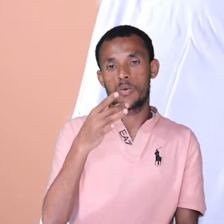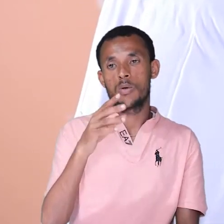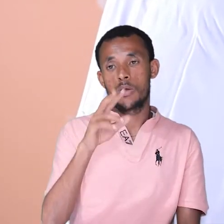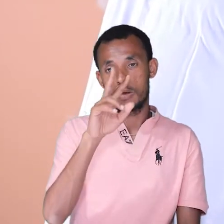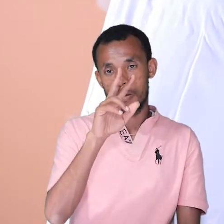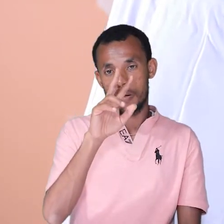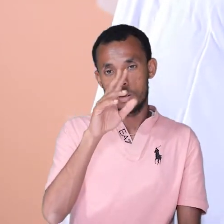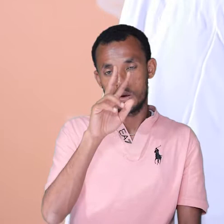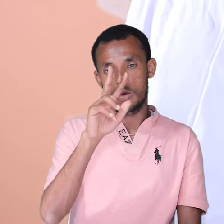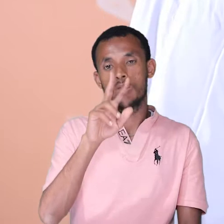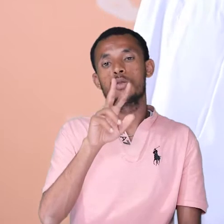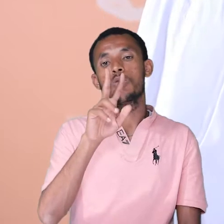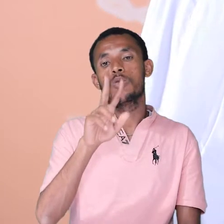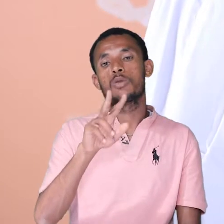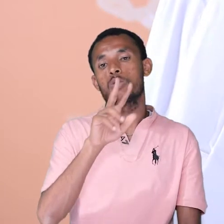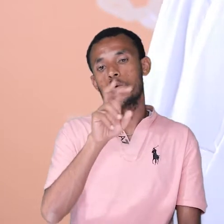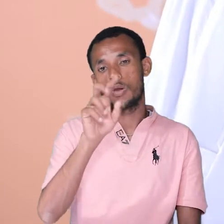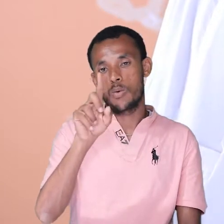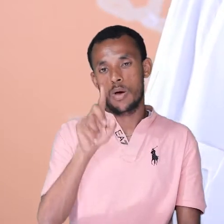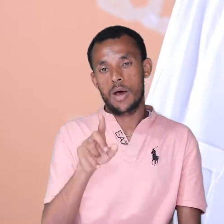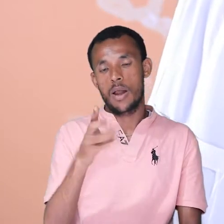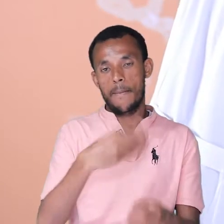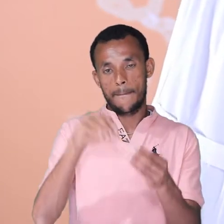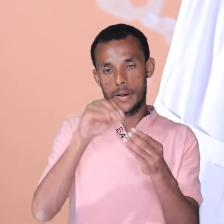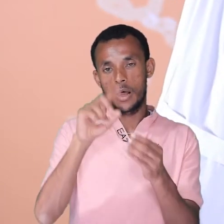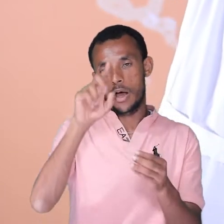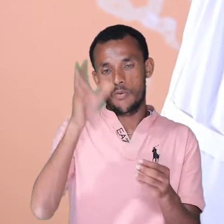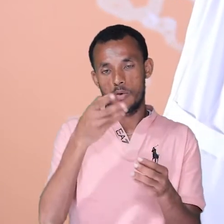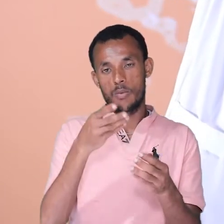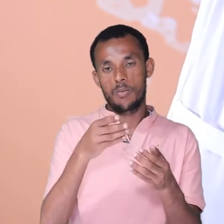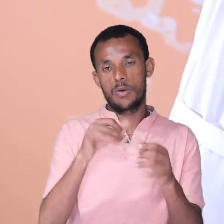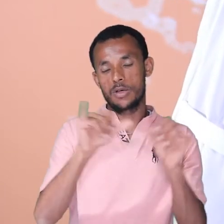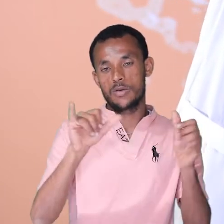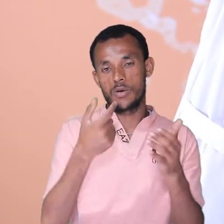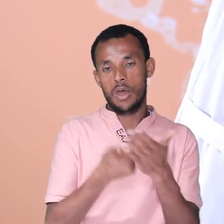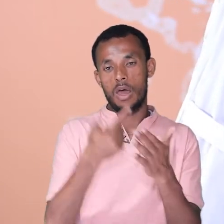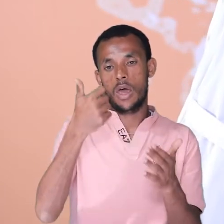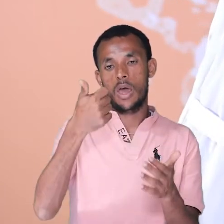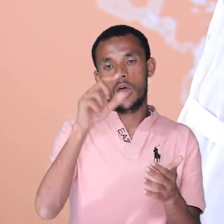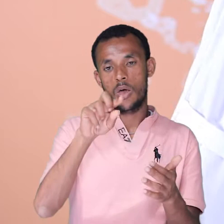42 mean 21 degree plus half of measures of this arc AQ.